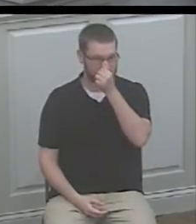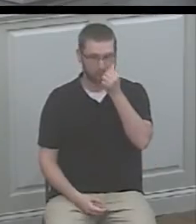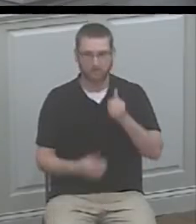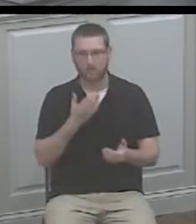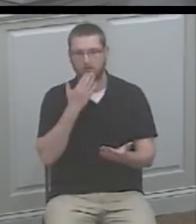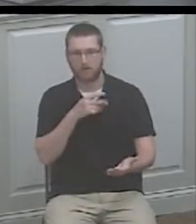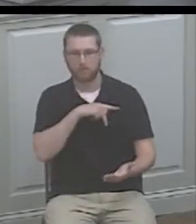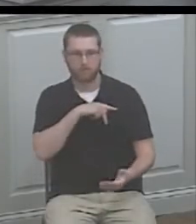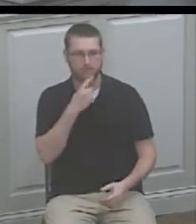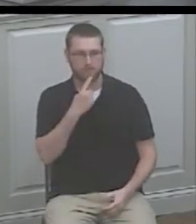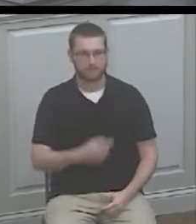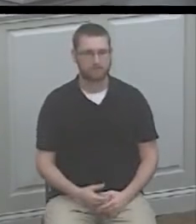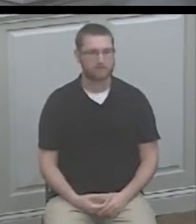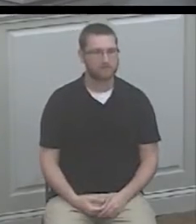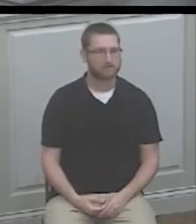Thank you, ma'am. Very